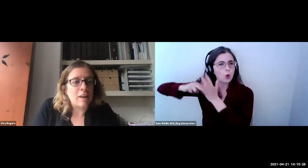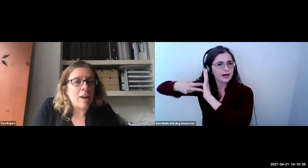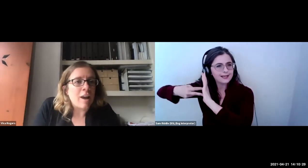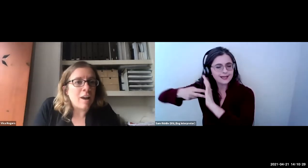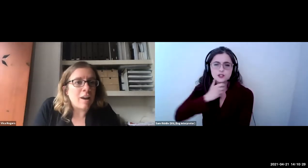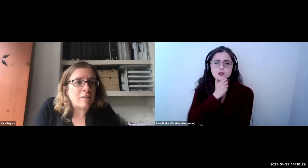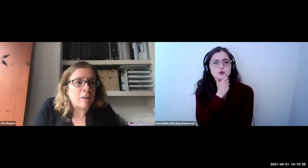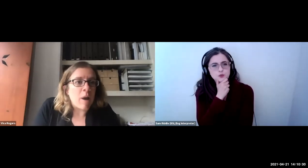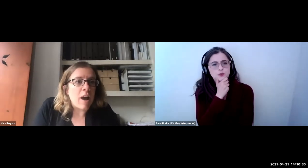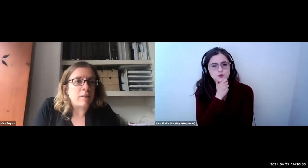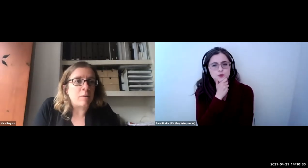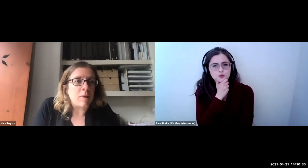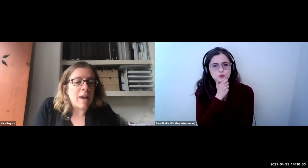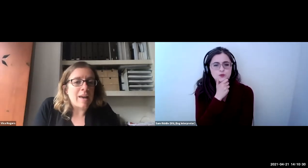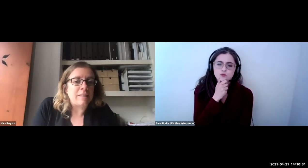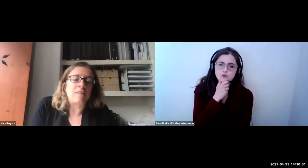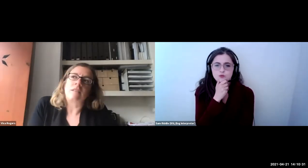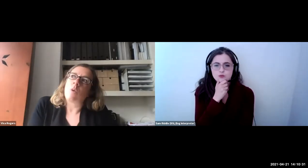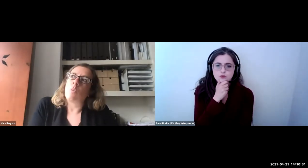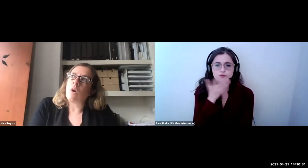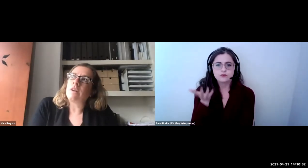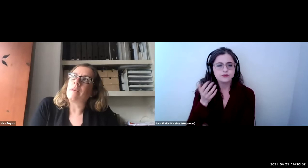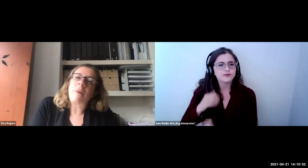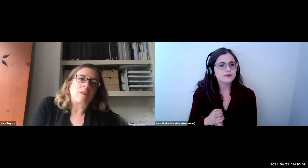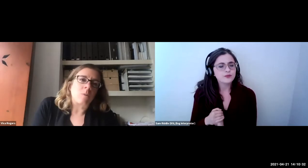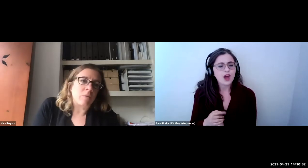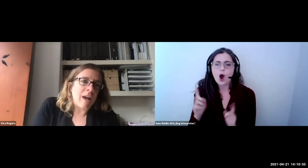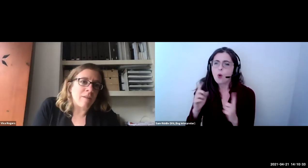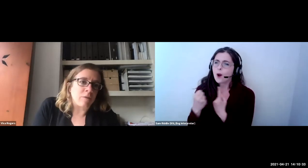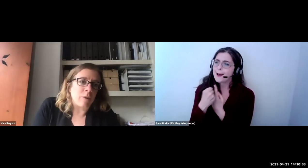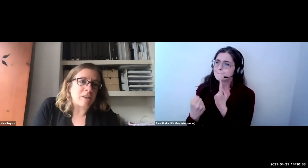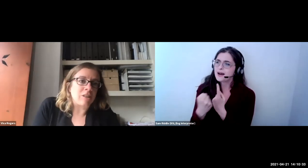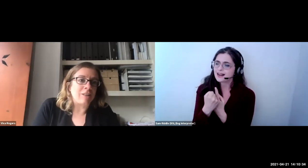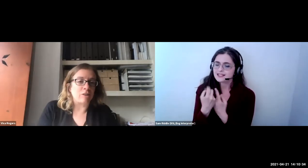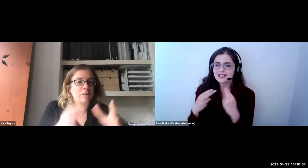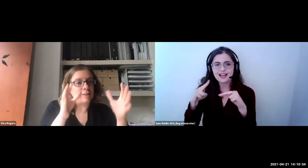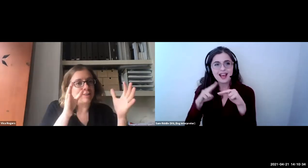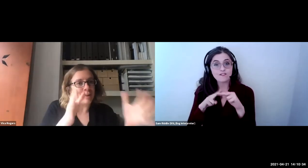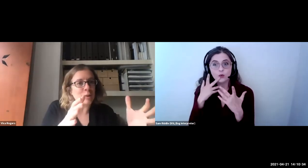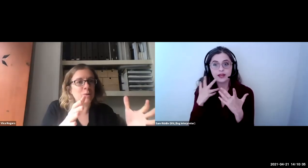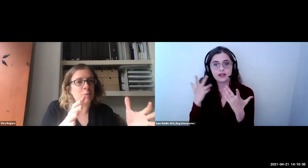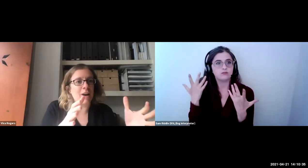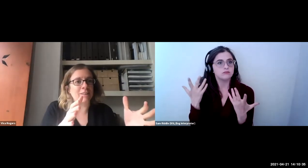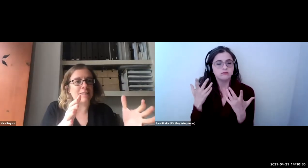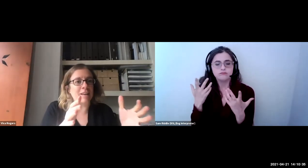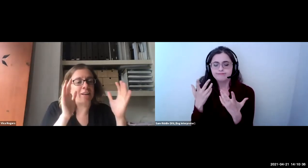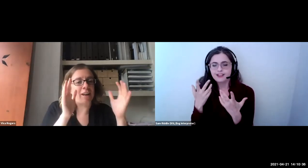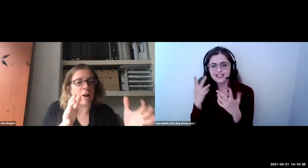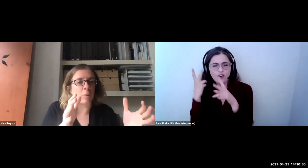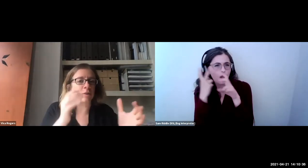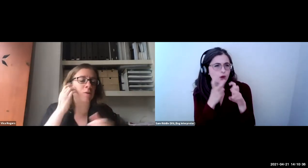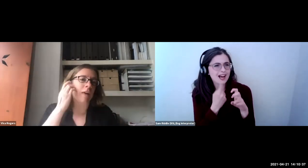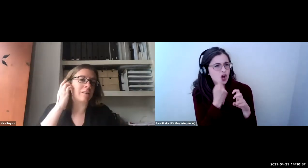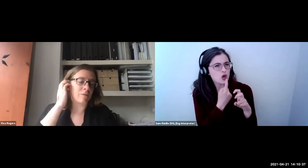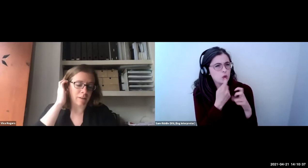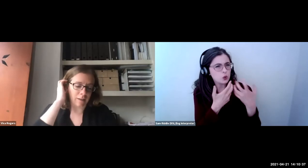organizations that are behind them? And what impact would it have if we actually looked at who was behind the tech and how